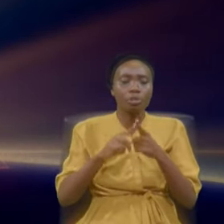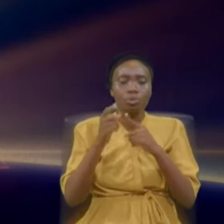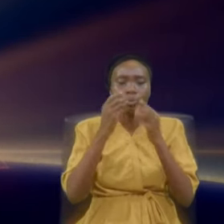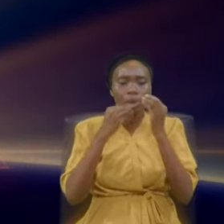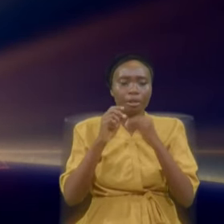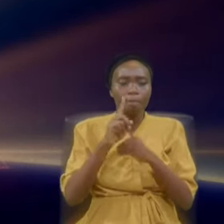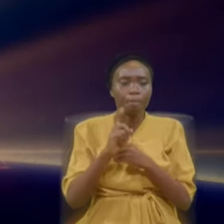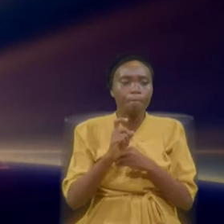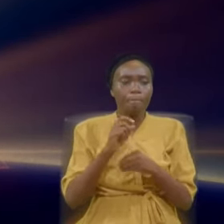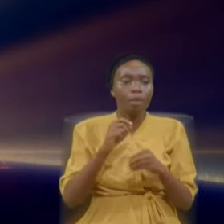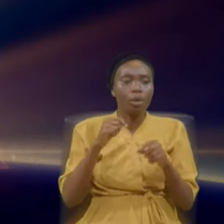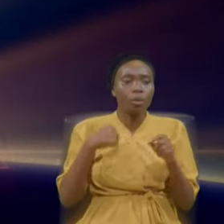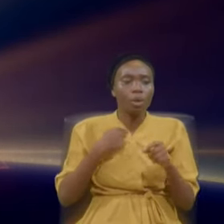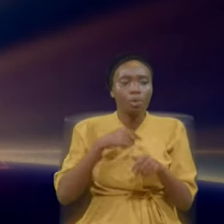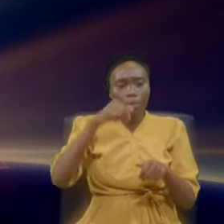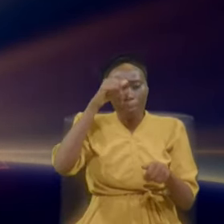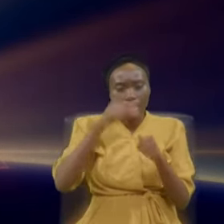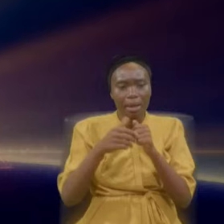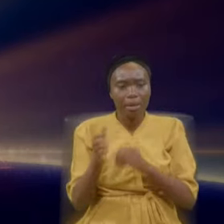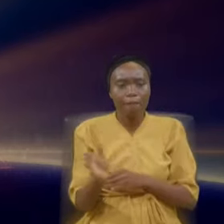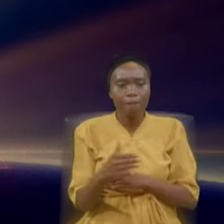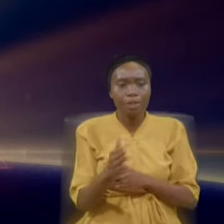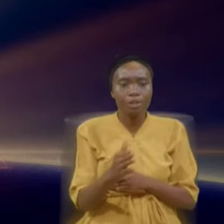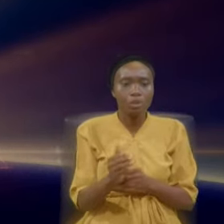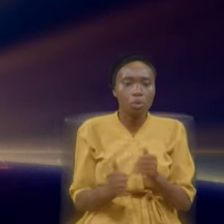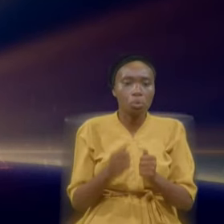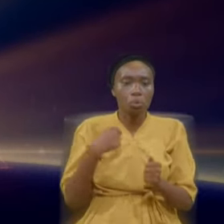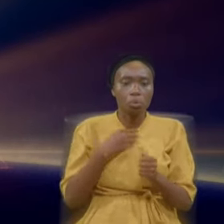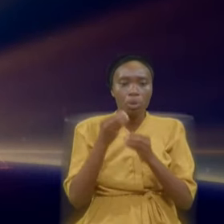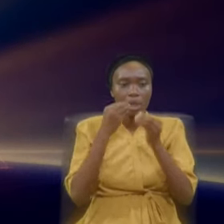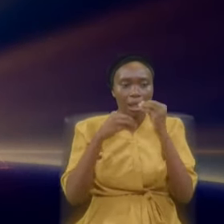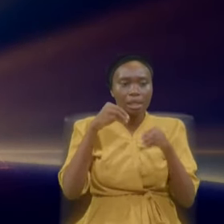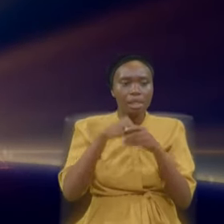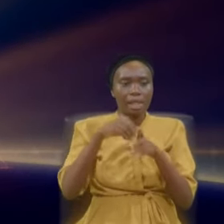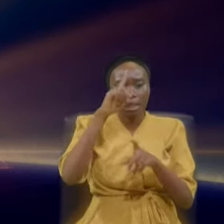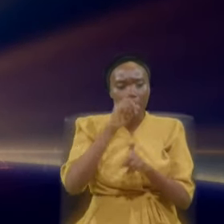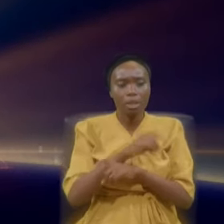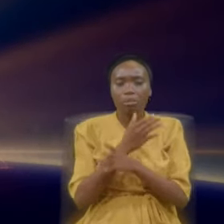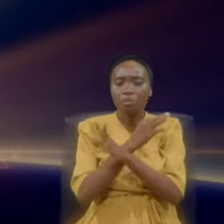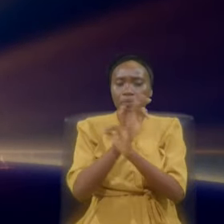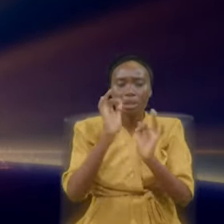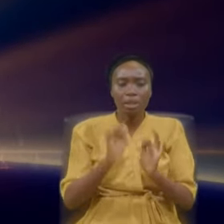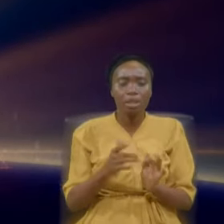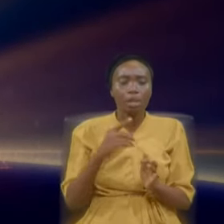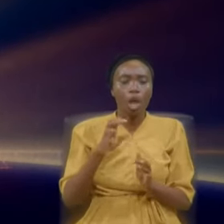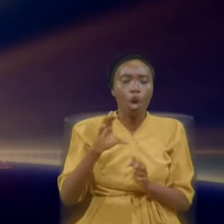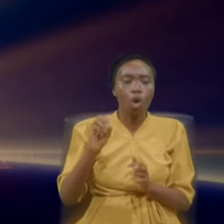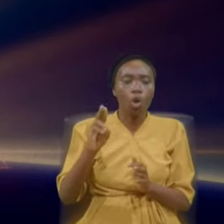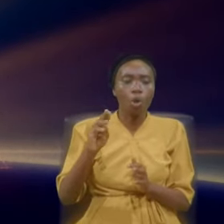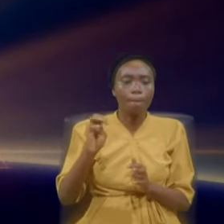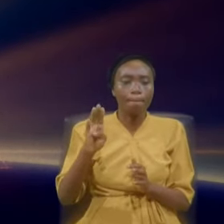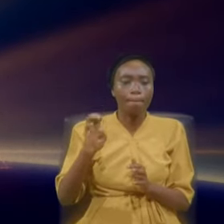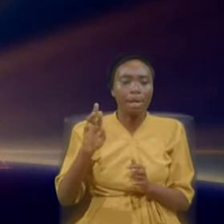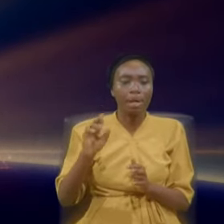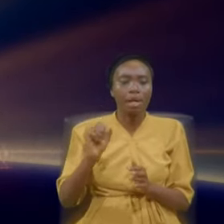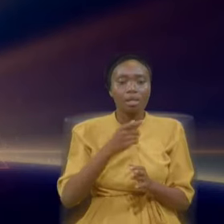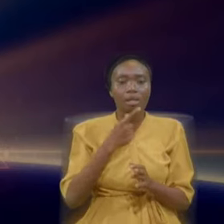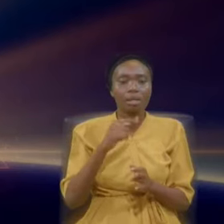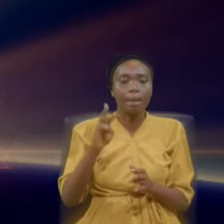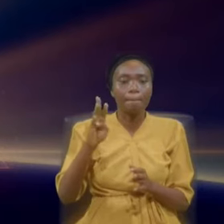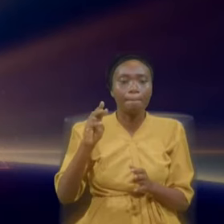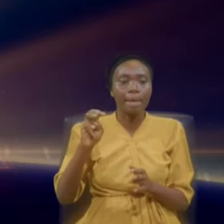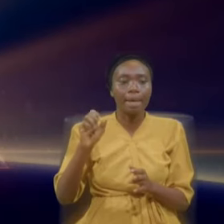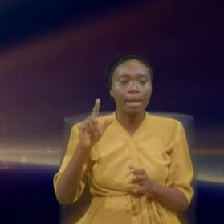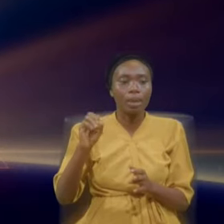to eat? We remember the fish, which we did eat in Egypt freely, the cucumbers, and the melons, and